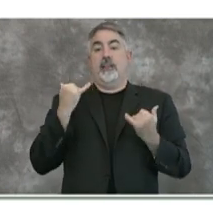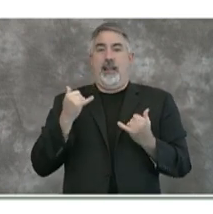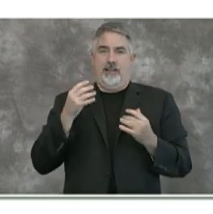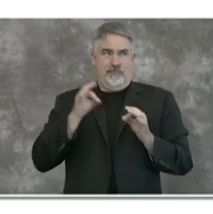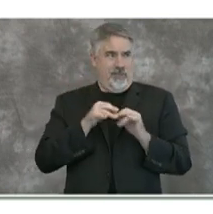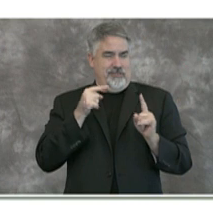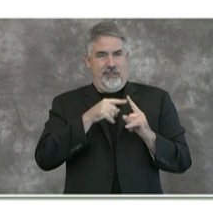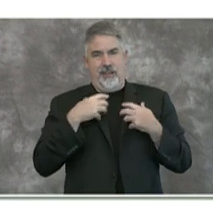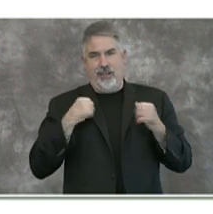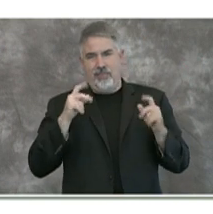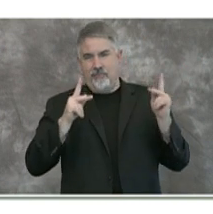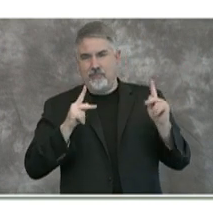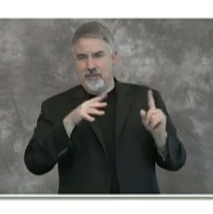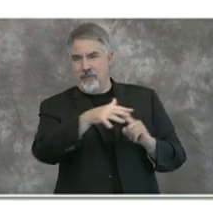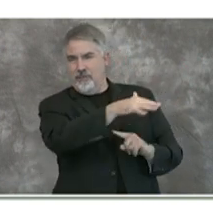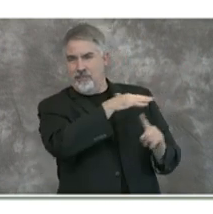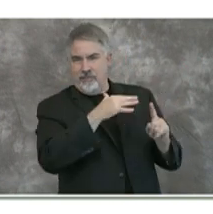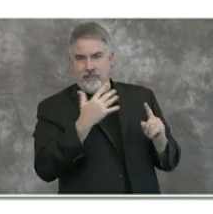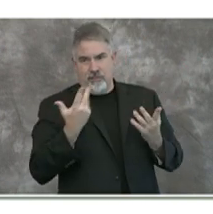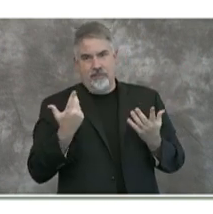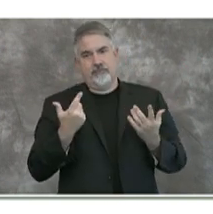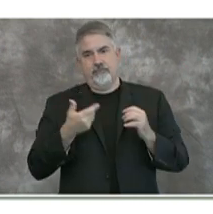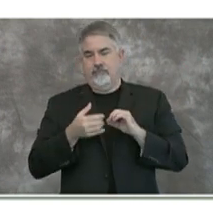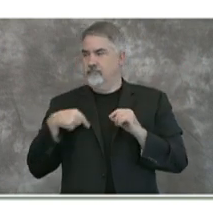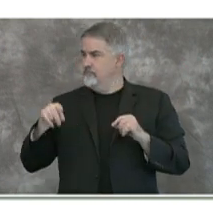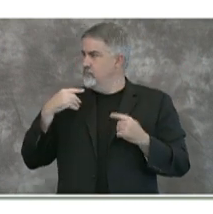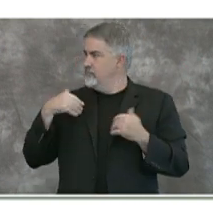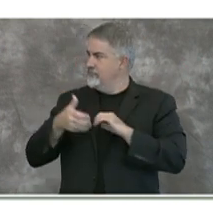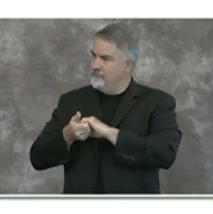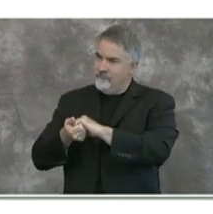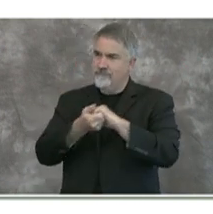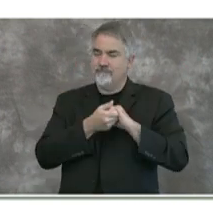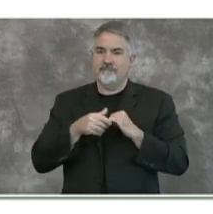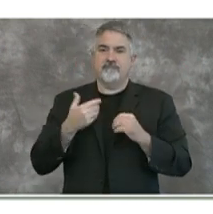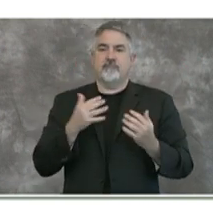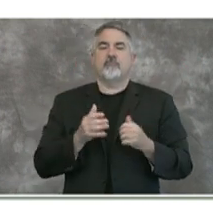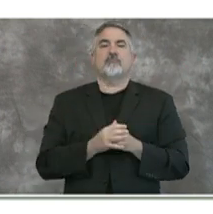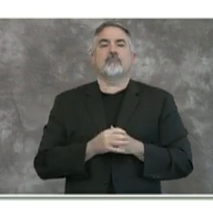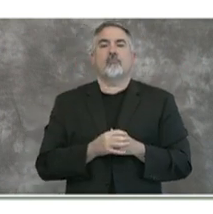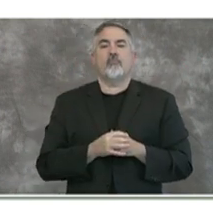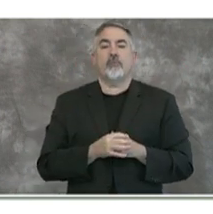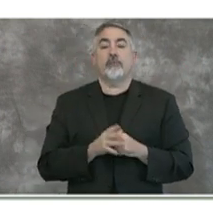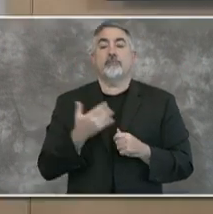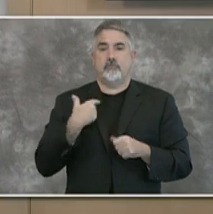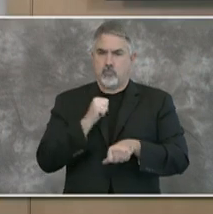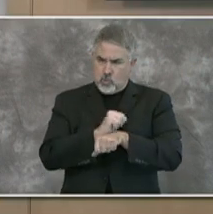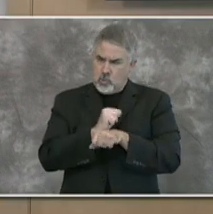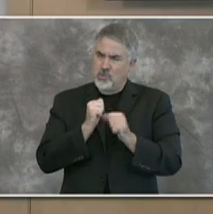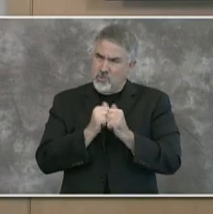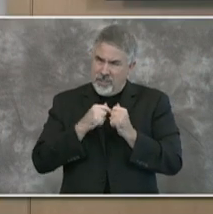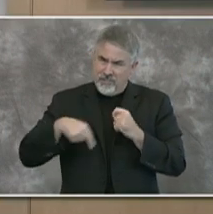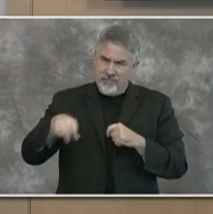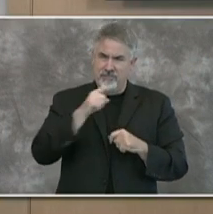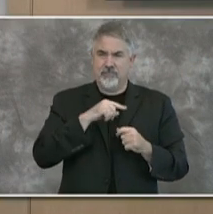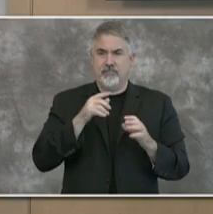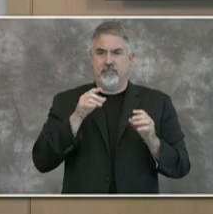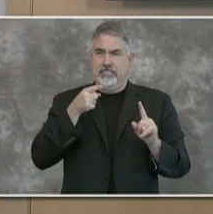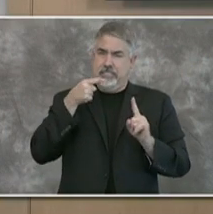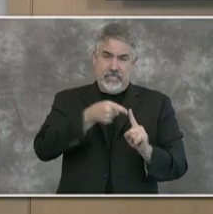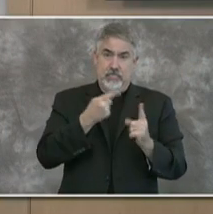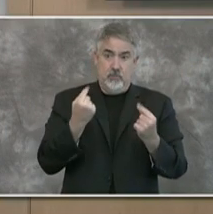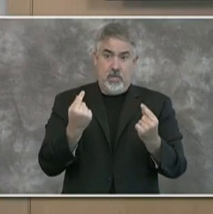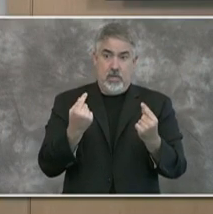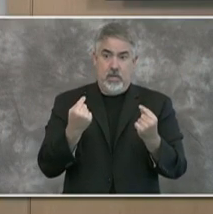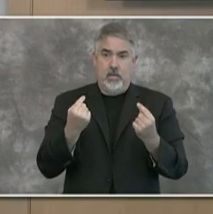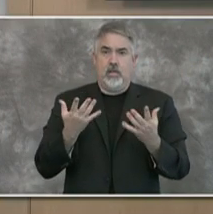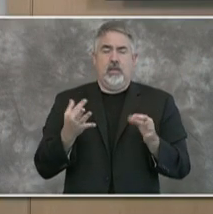affirmative statement that we are all in this together, and we will continue to work together, in particular through the vitally important month